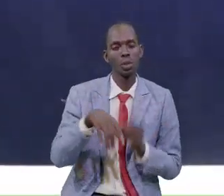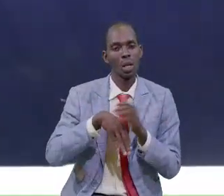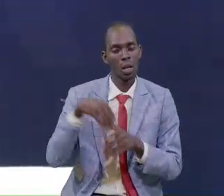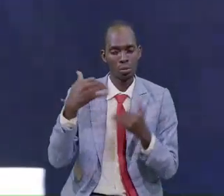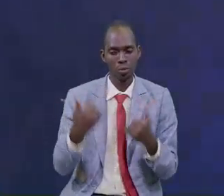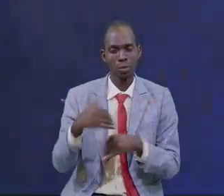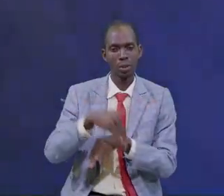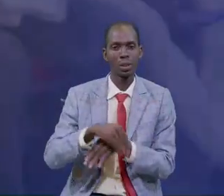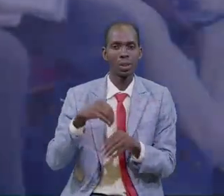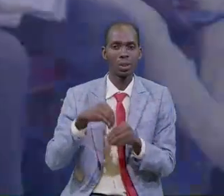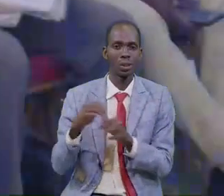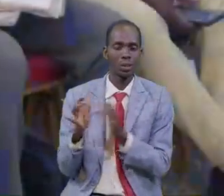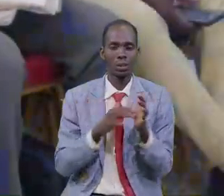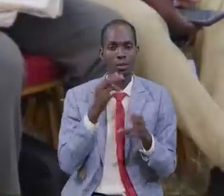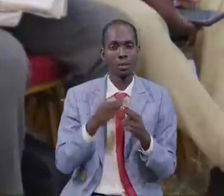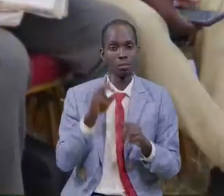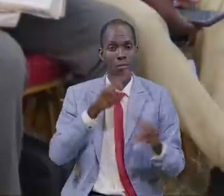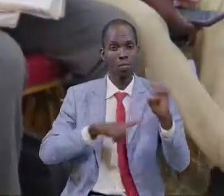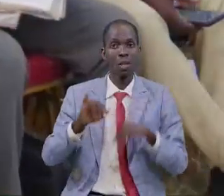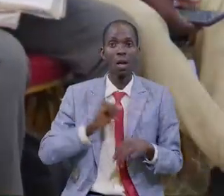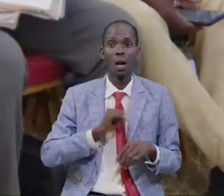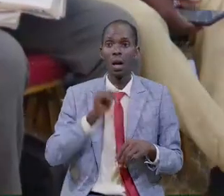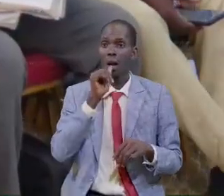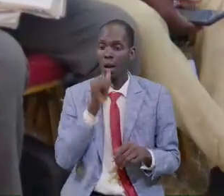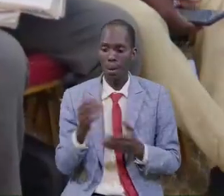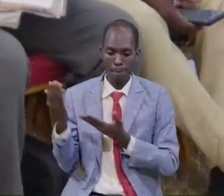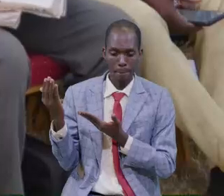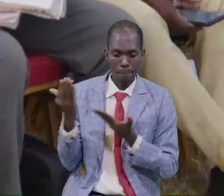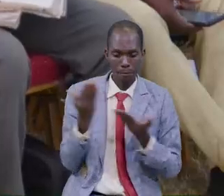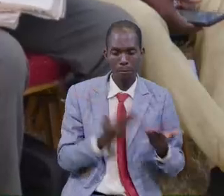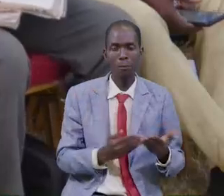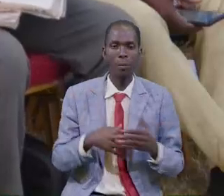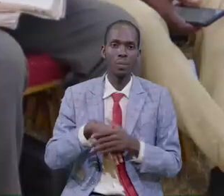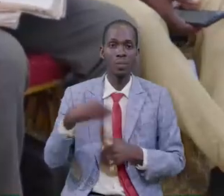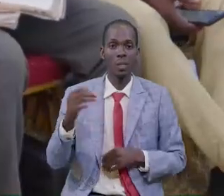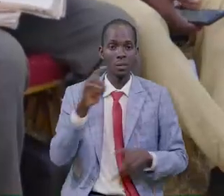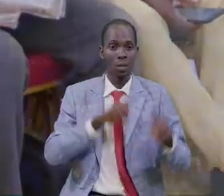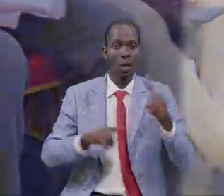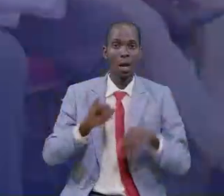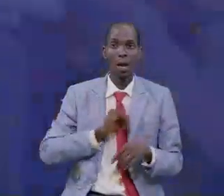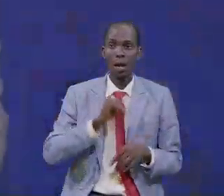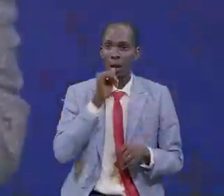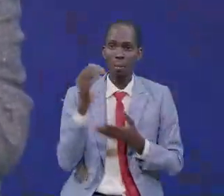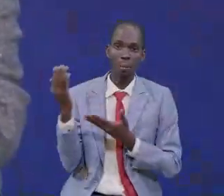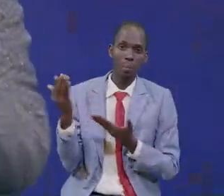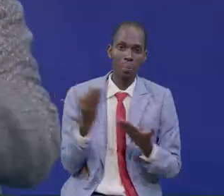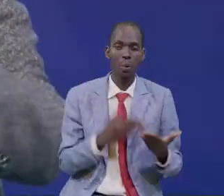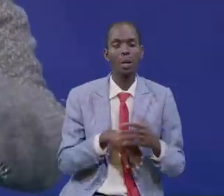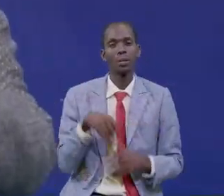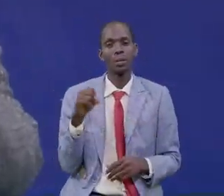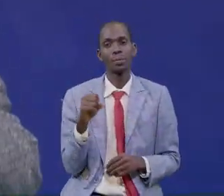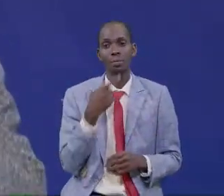I am brought out. I am brought out. It says He brought them